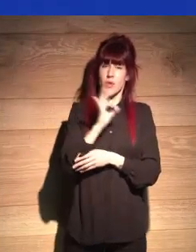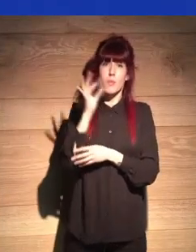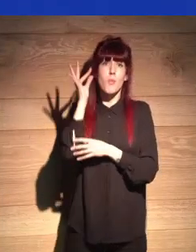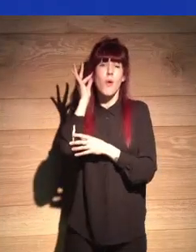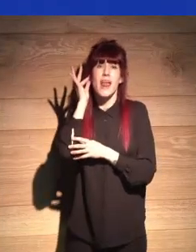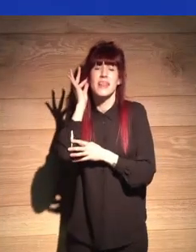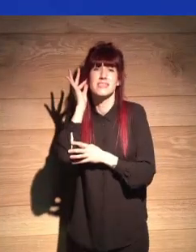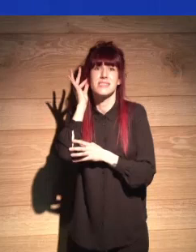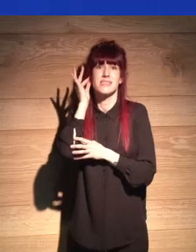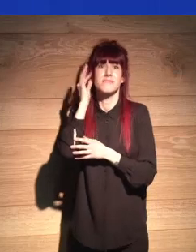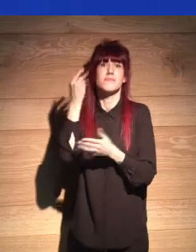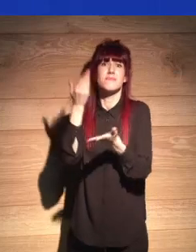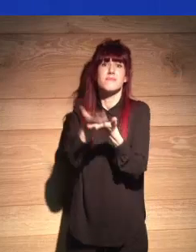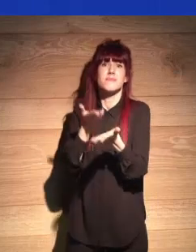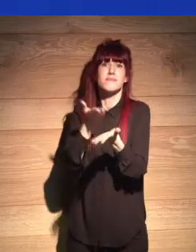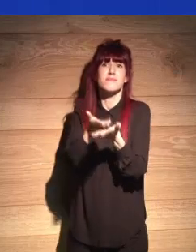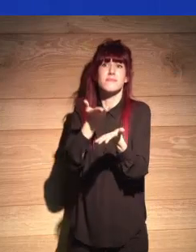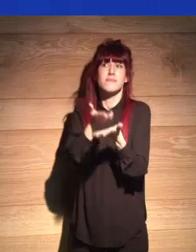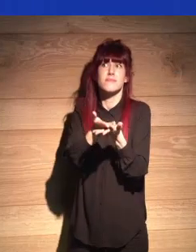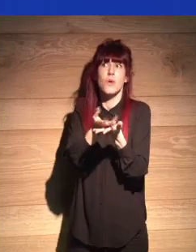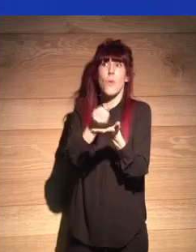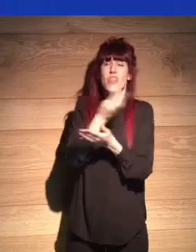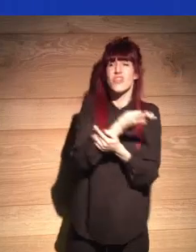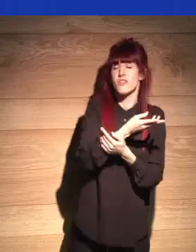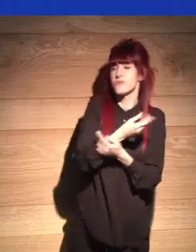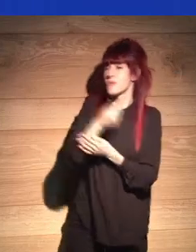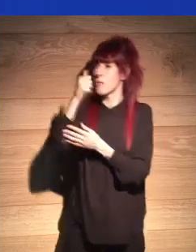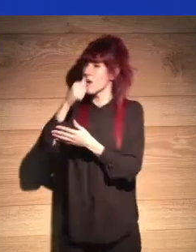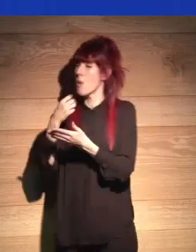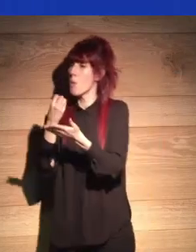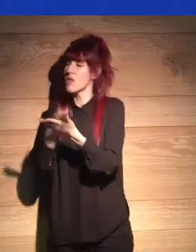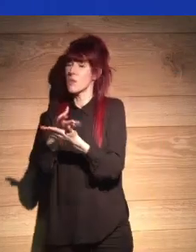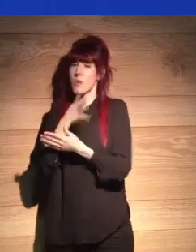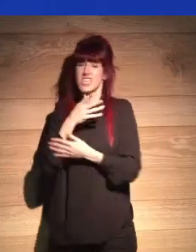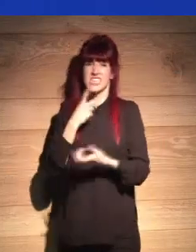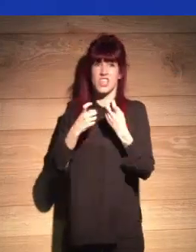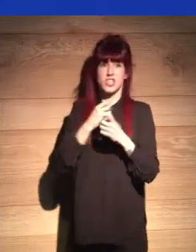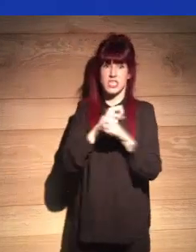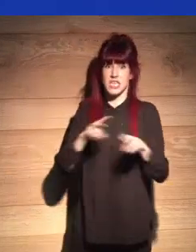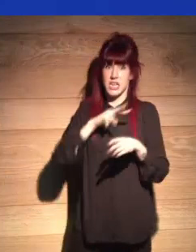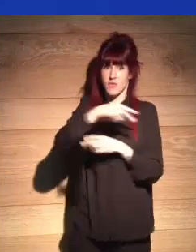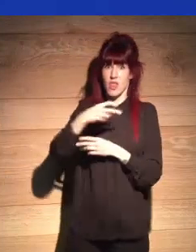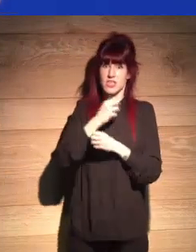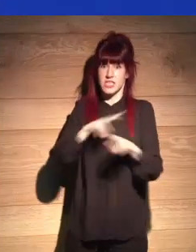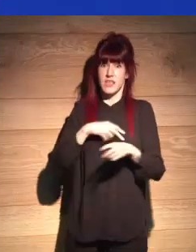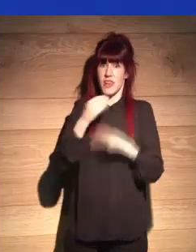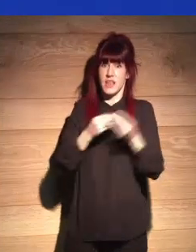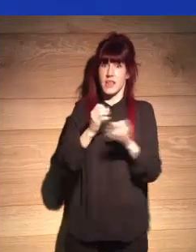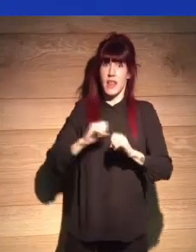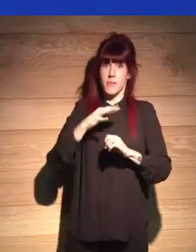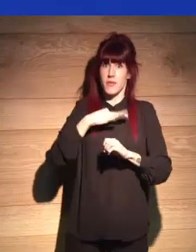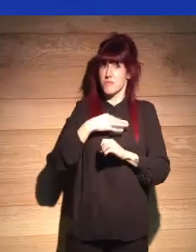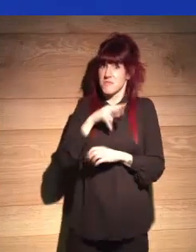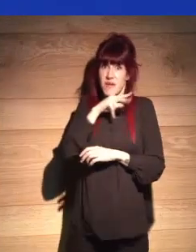was the percentage of women who had requested that, and how many men. Without data and without results, we can't do